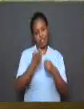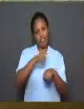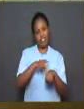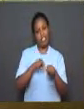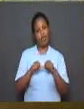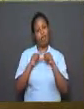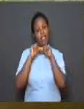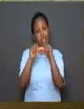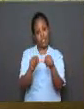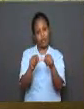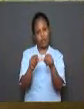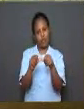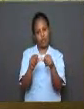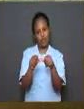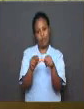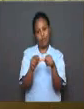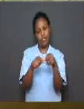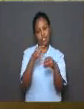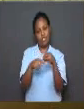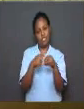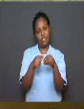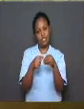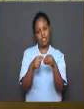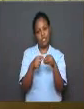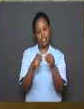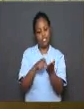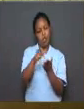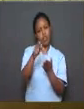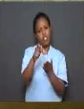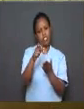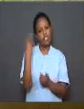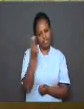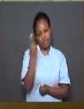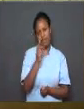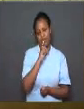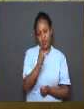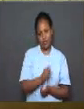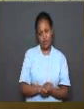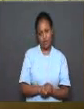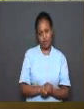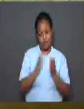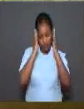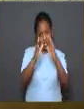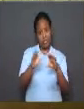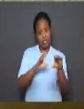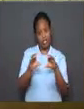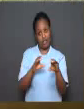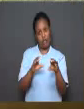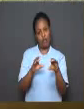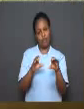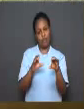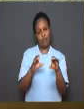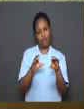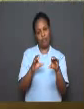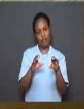next lesson, we will continue to talk about the necessity of democracy, focusing